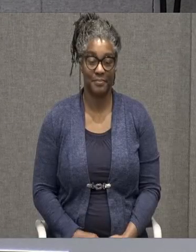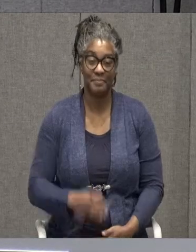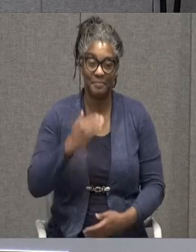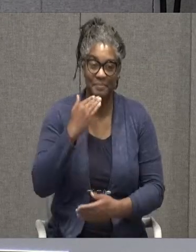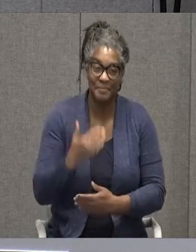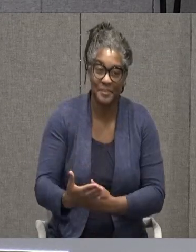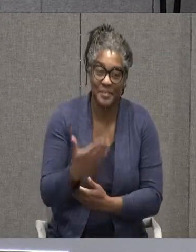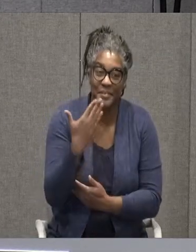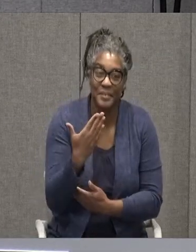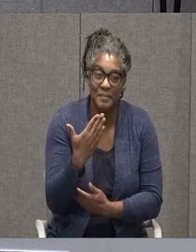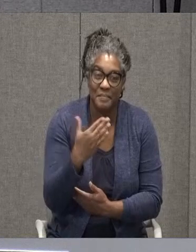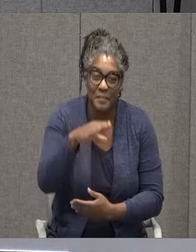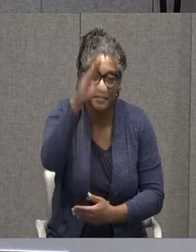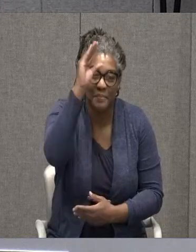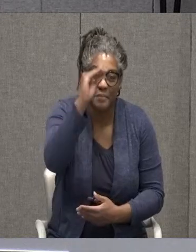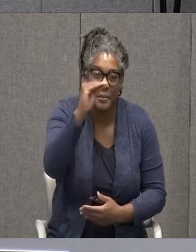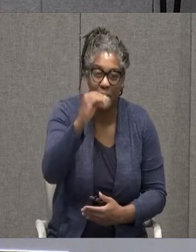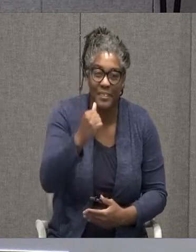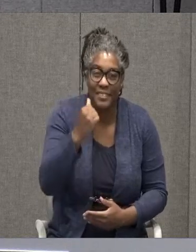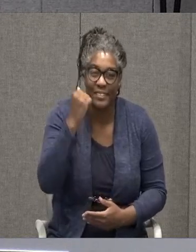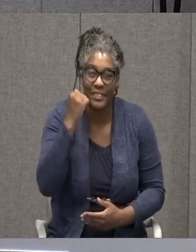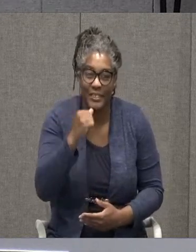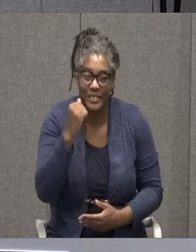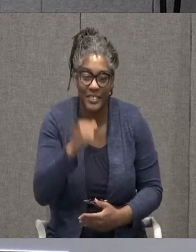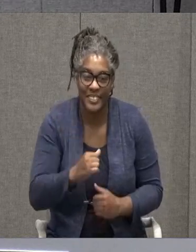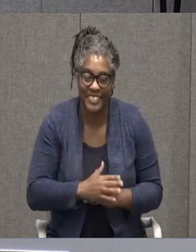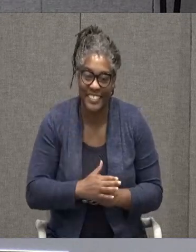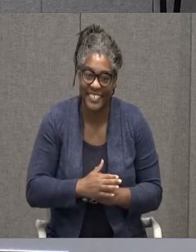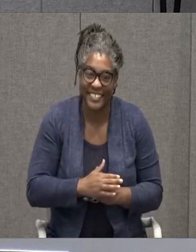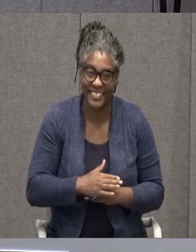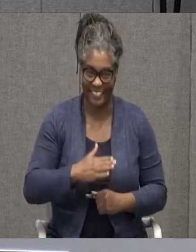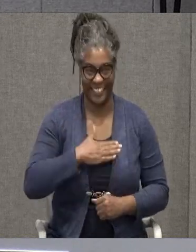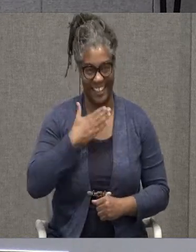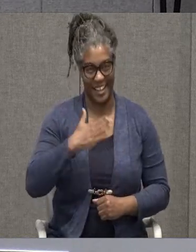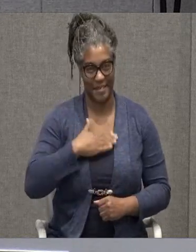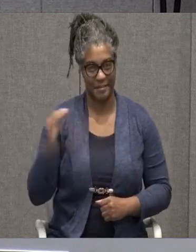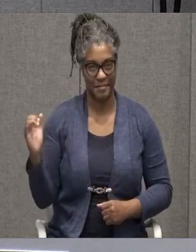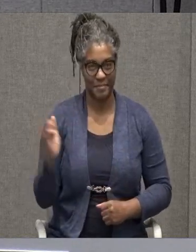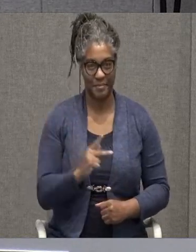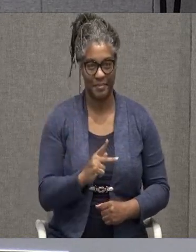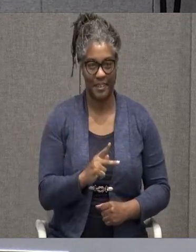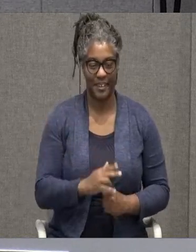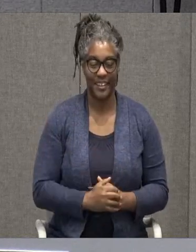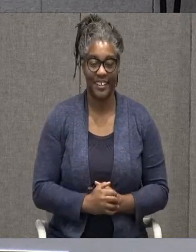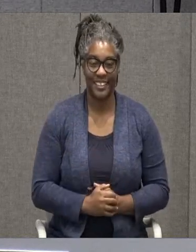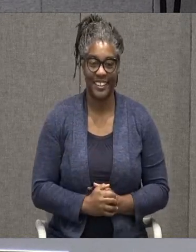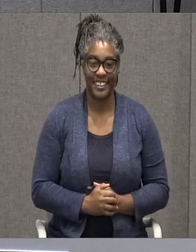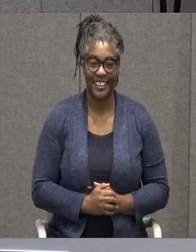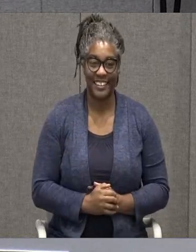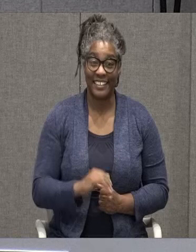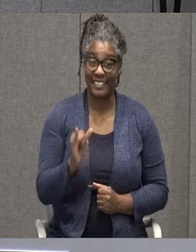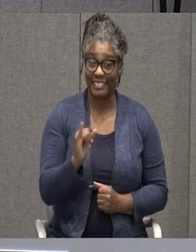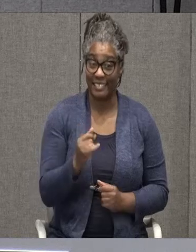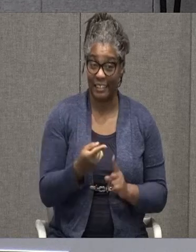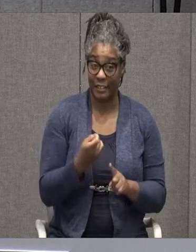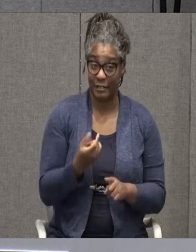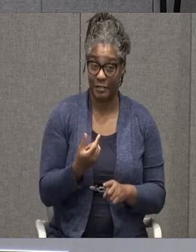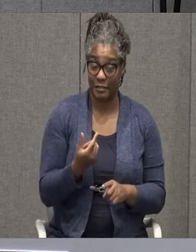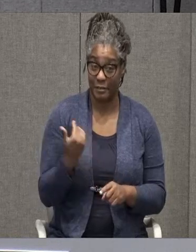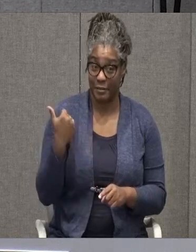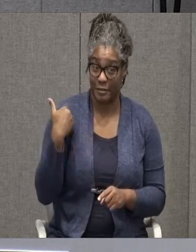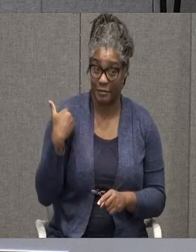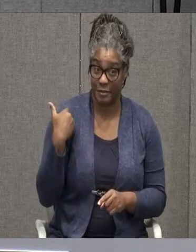Good morning, boys and girls. Glad to be back. And like from earlier, we have